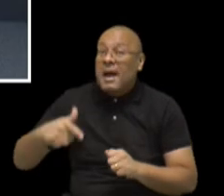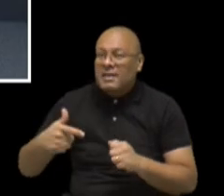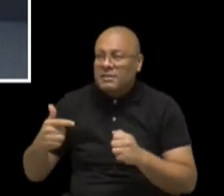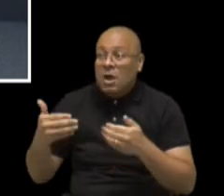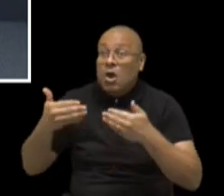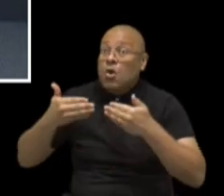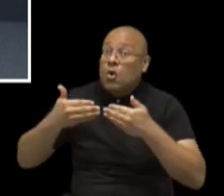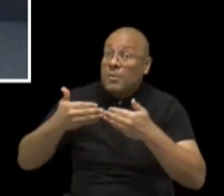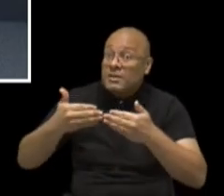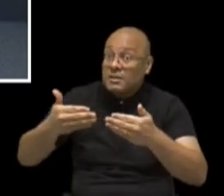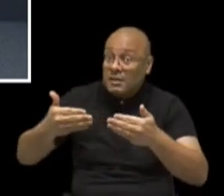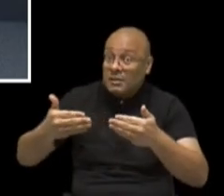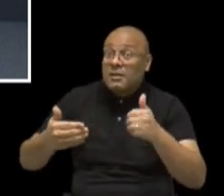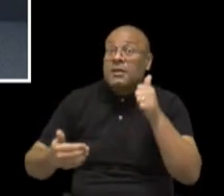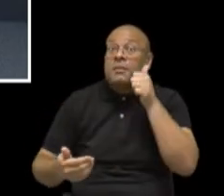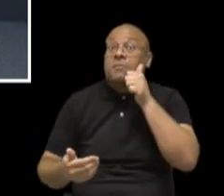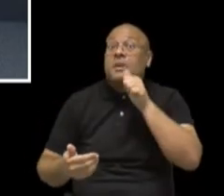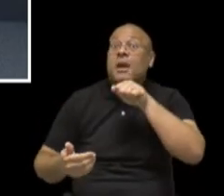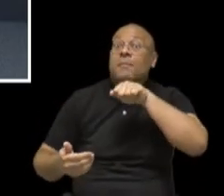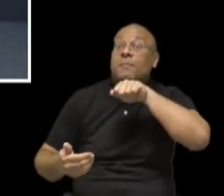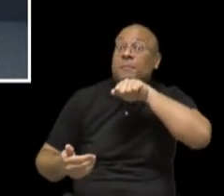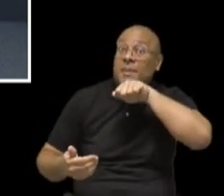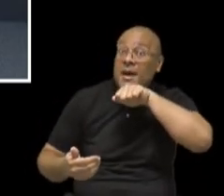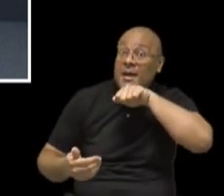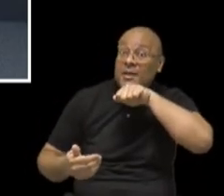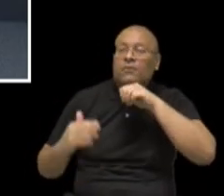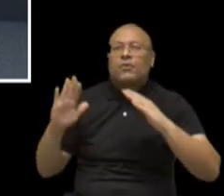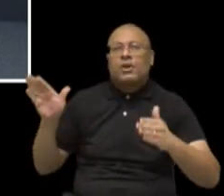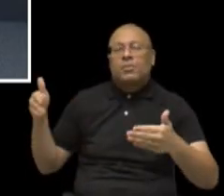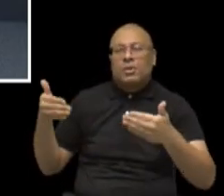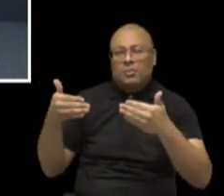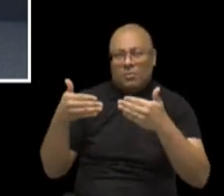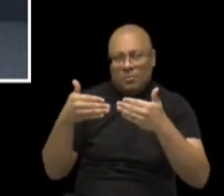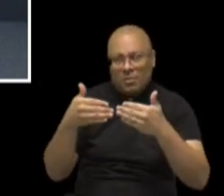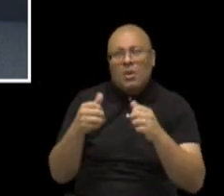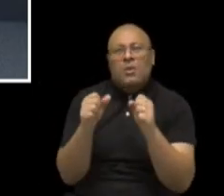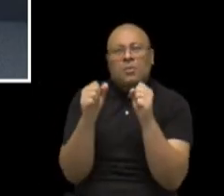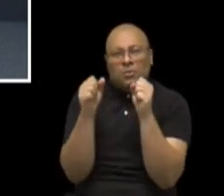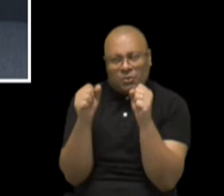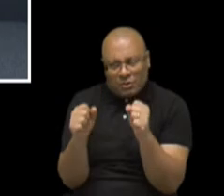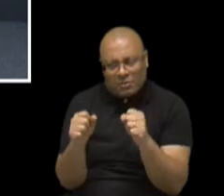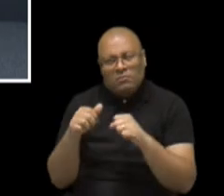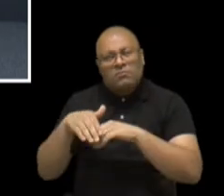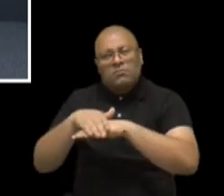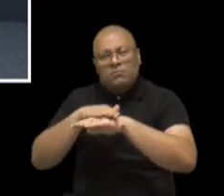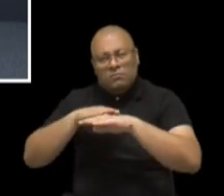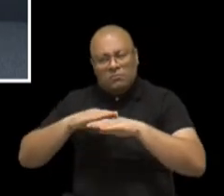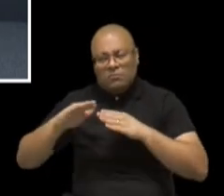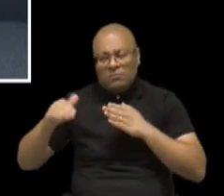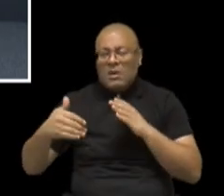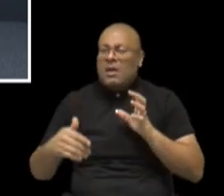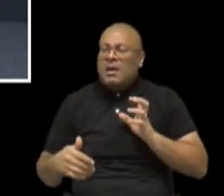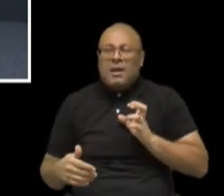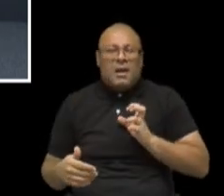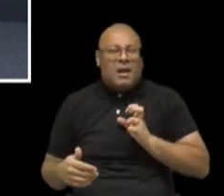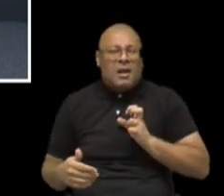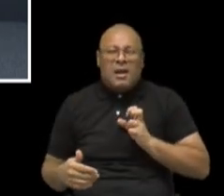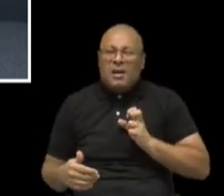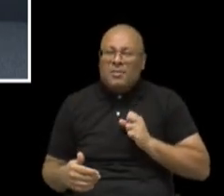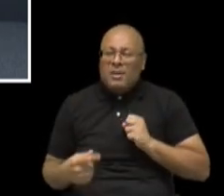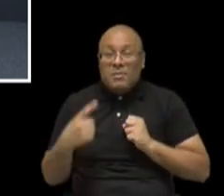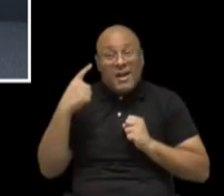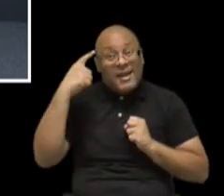She introduced them to my mother, and then my mother thought they could be a good fit for M. She introduced them to me, and I loved the idea. It